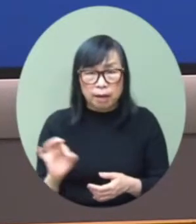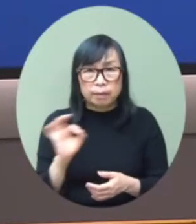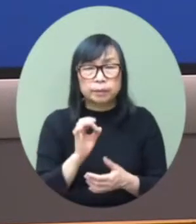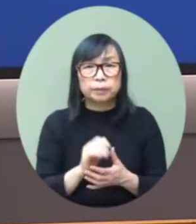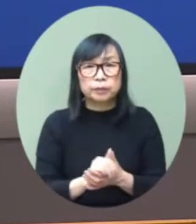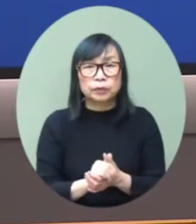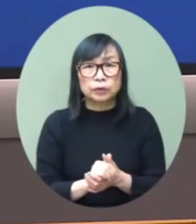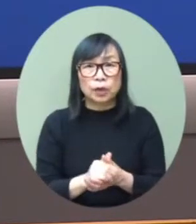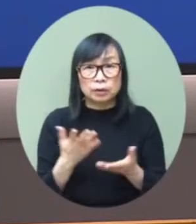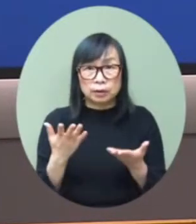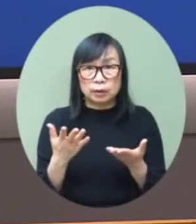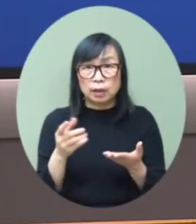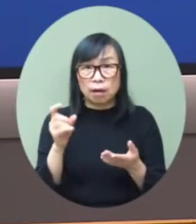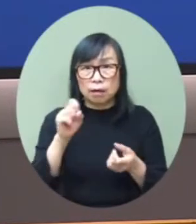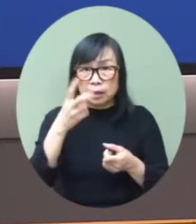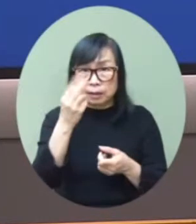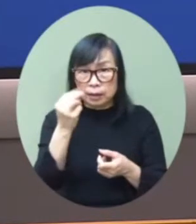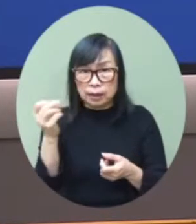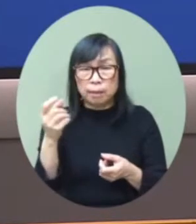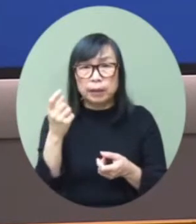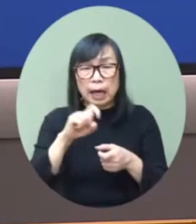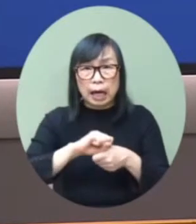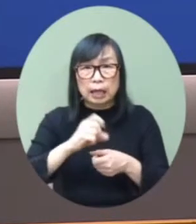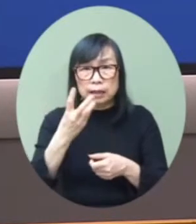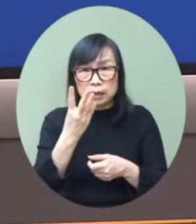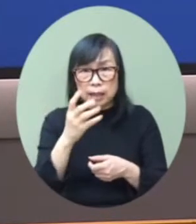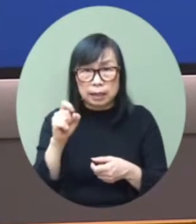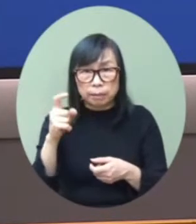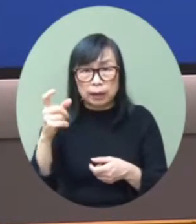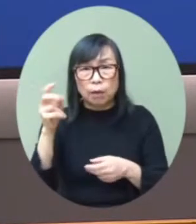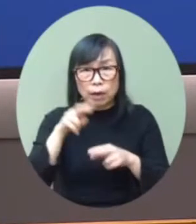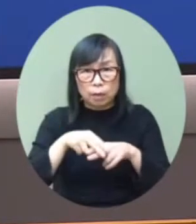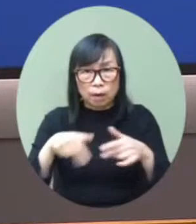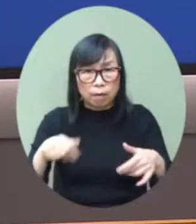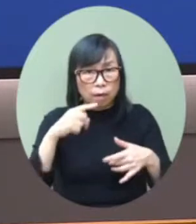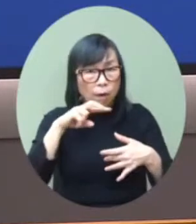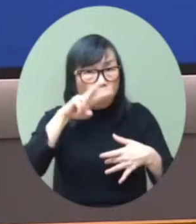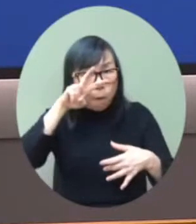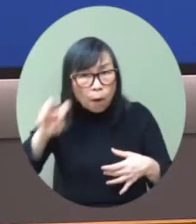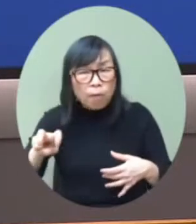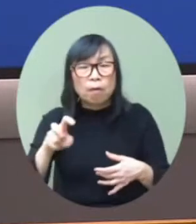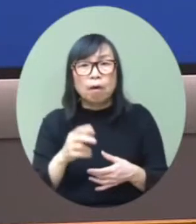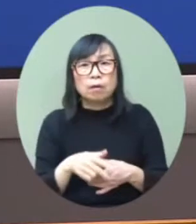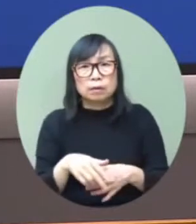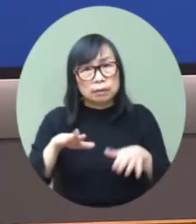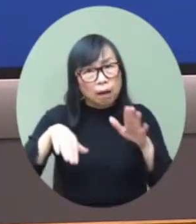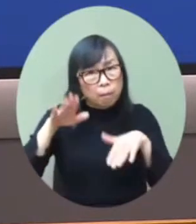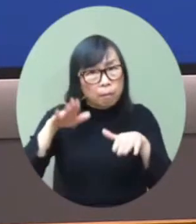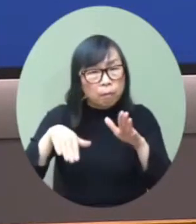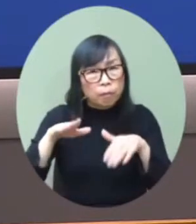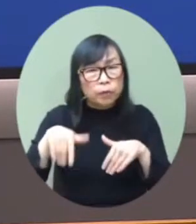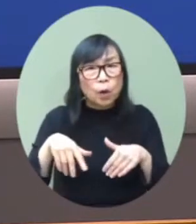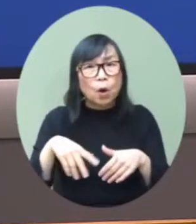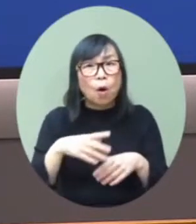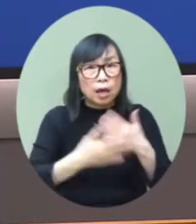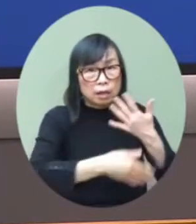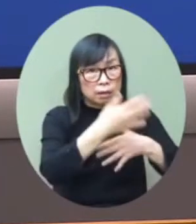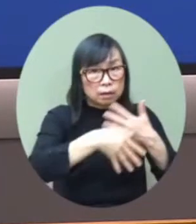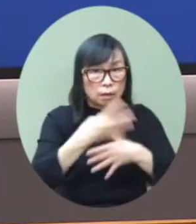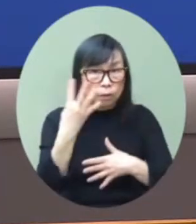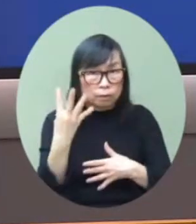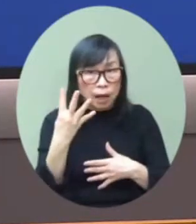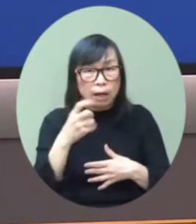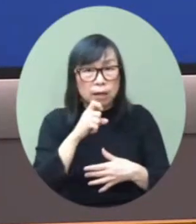20% of them have already been infected. So if you add the 20% with the 4.9%, that